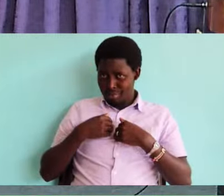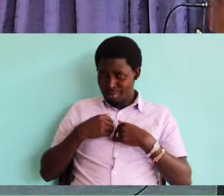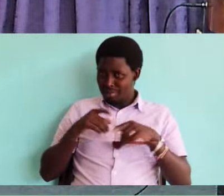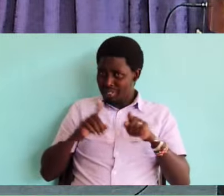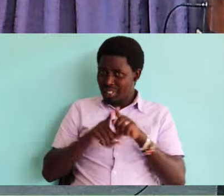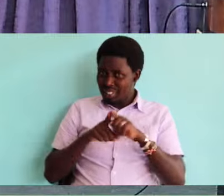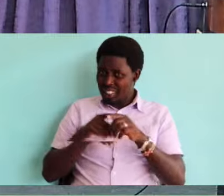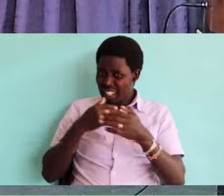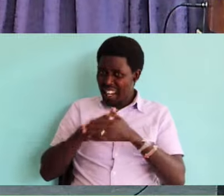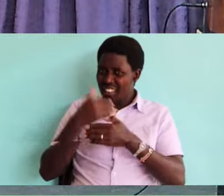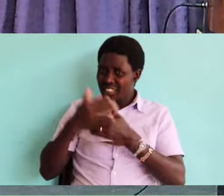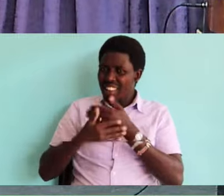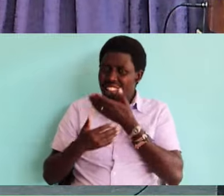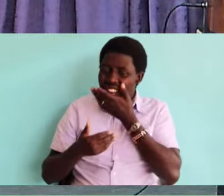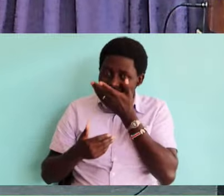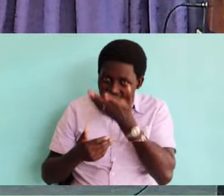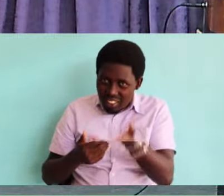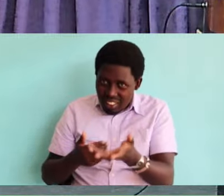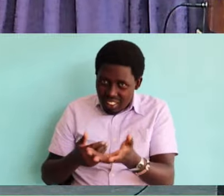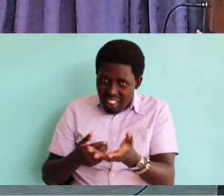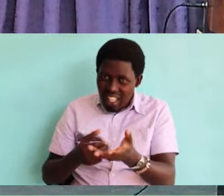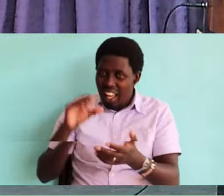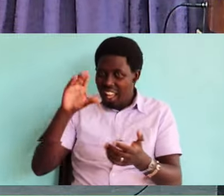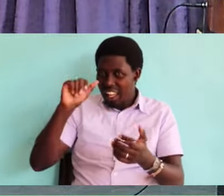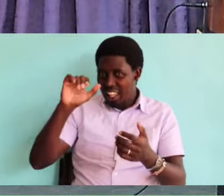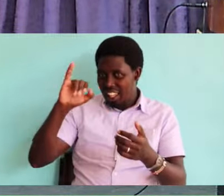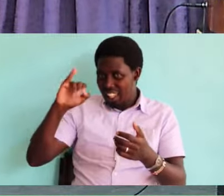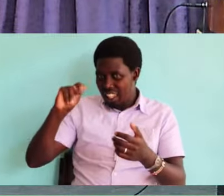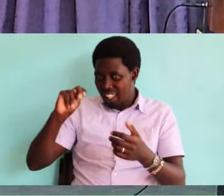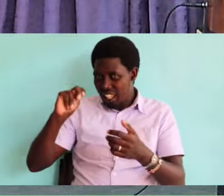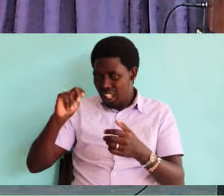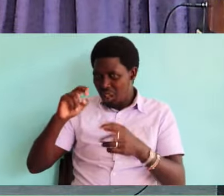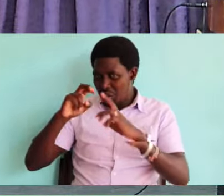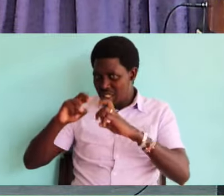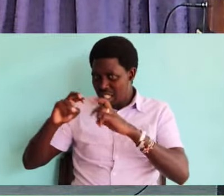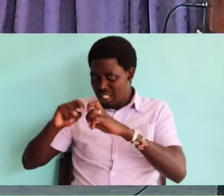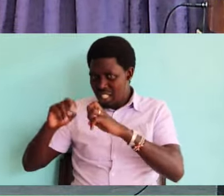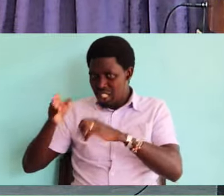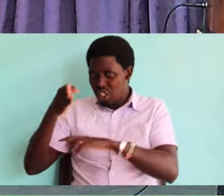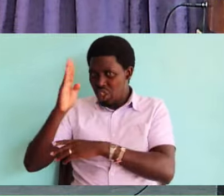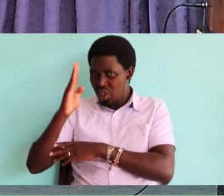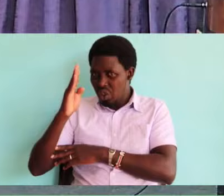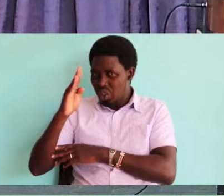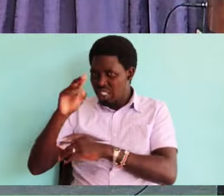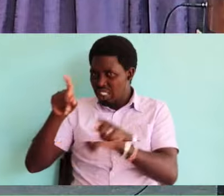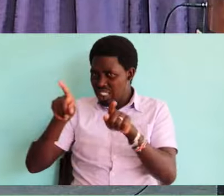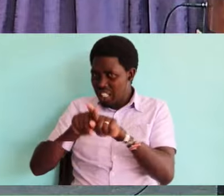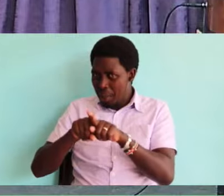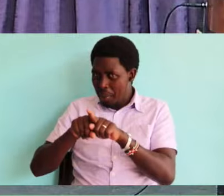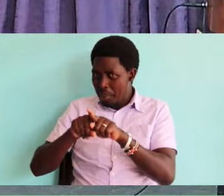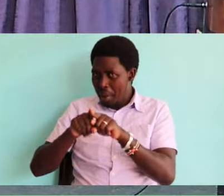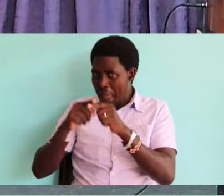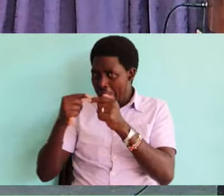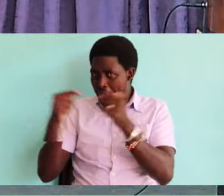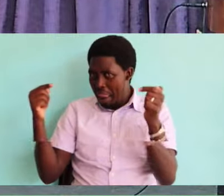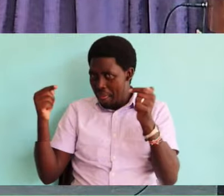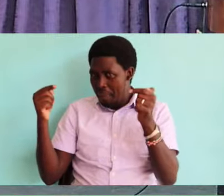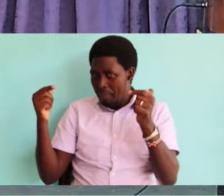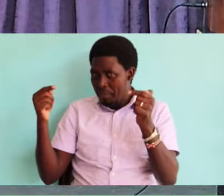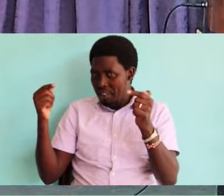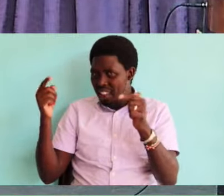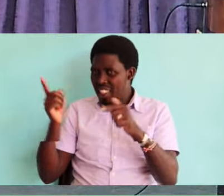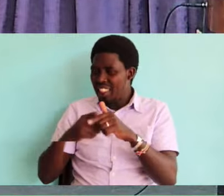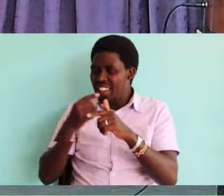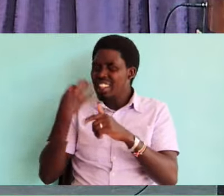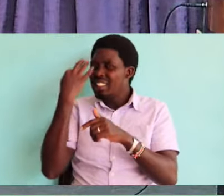was looking to God as unfair, as his enemy, because he got angry and his face was